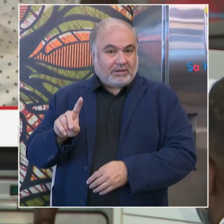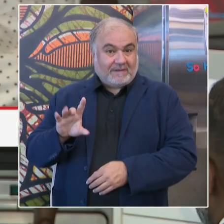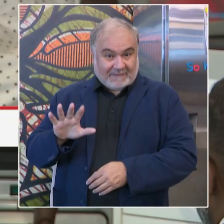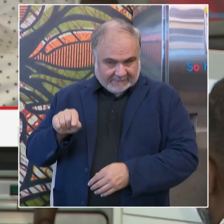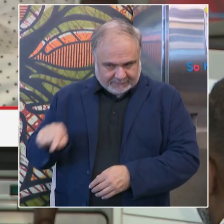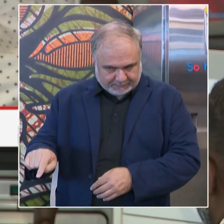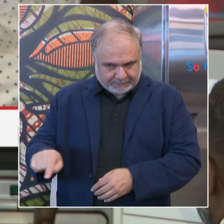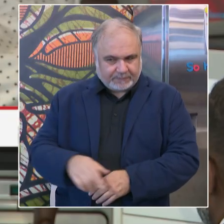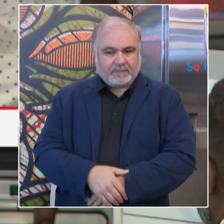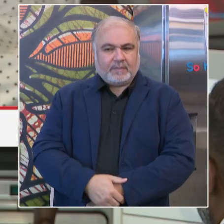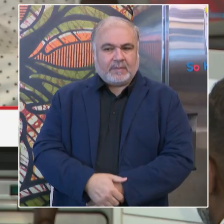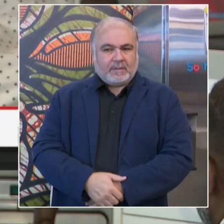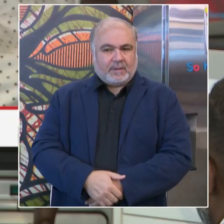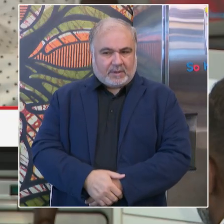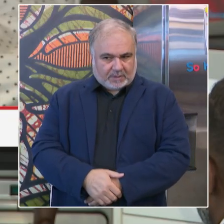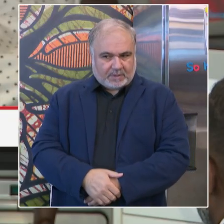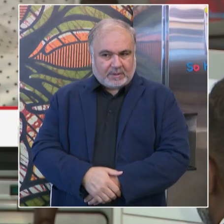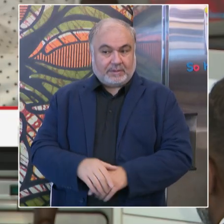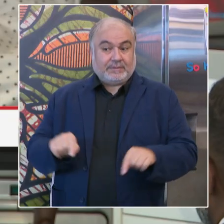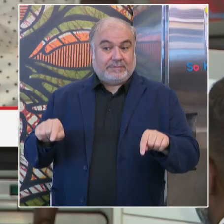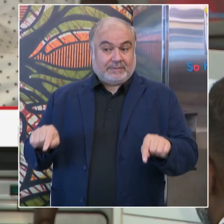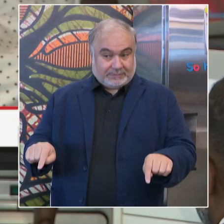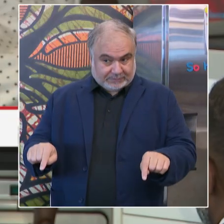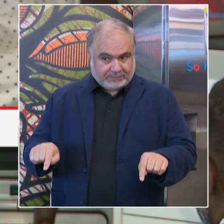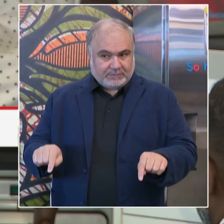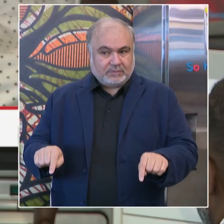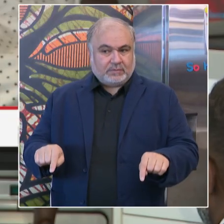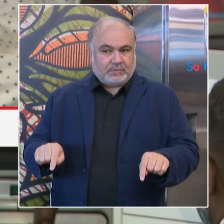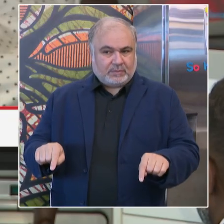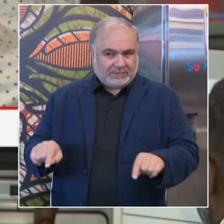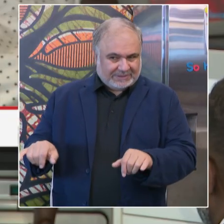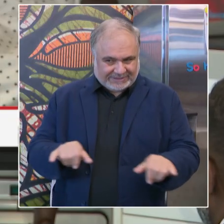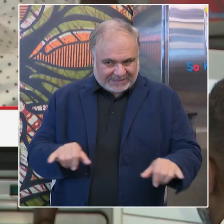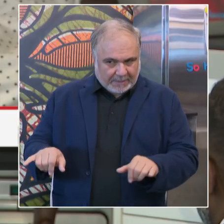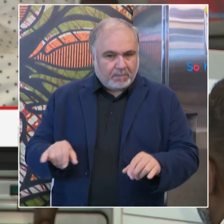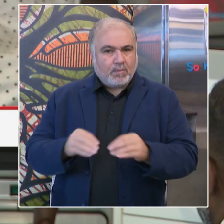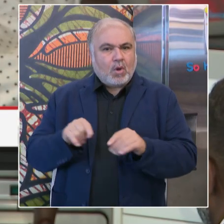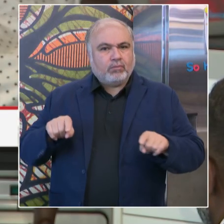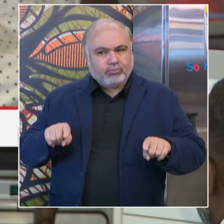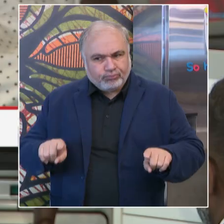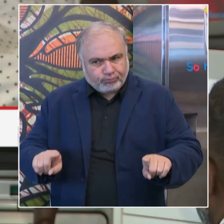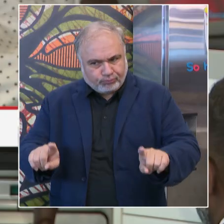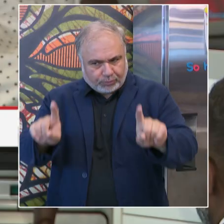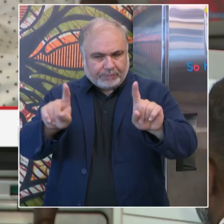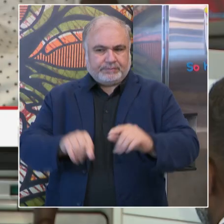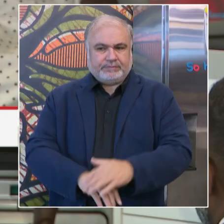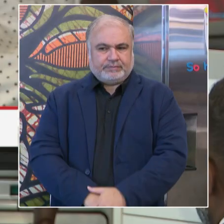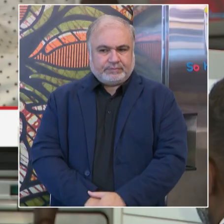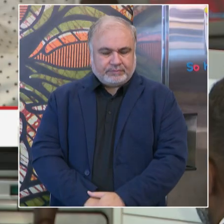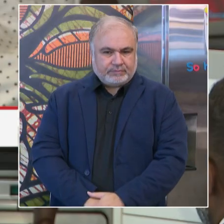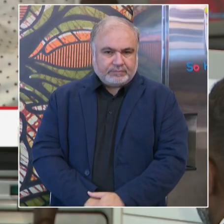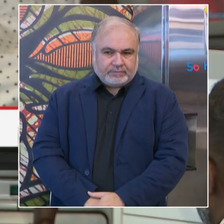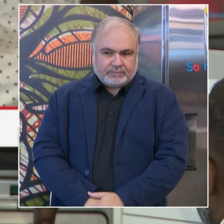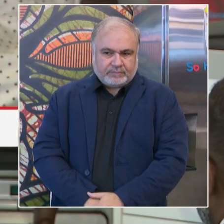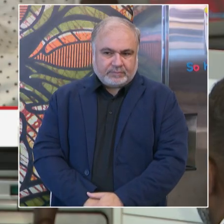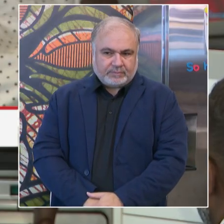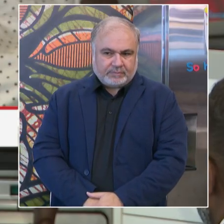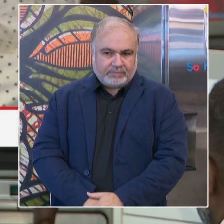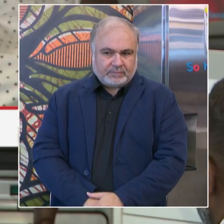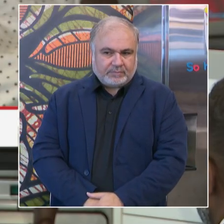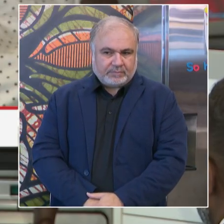so doing, creating new career pathways for hundreds of students. Our ATCs